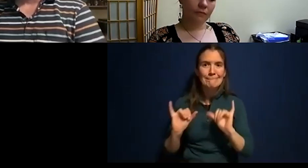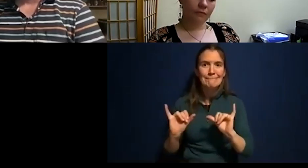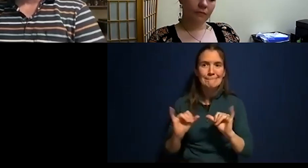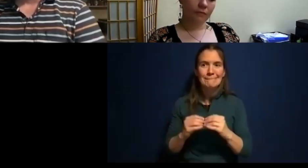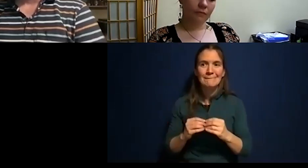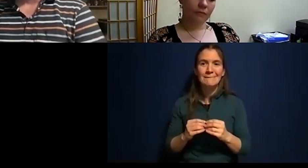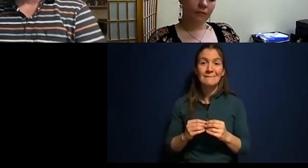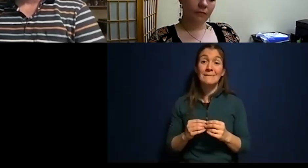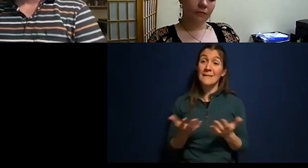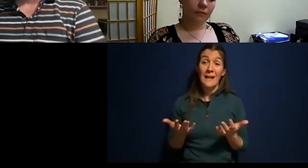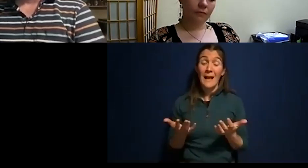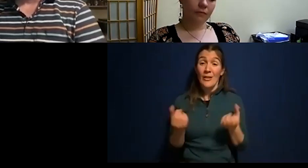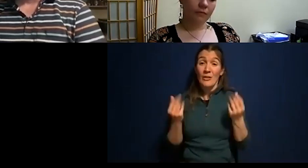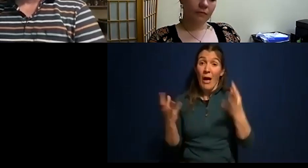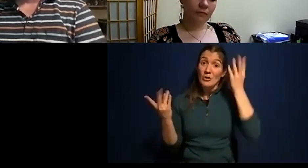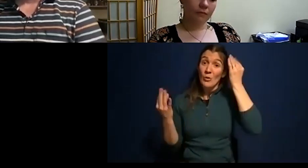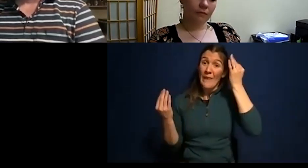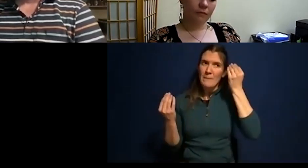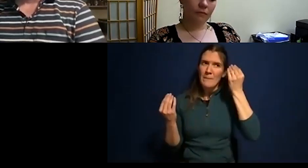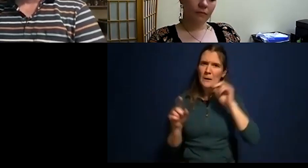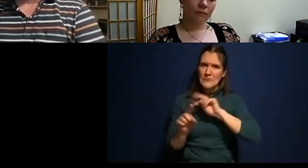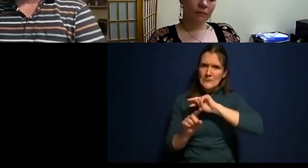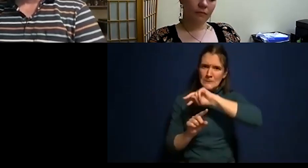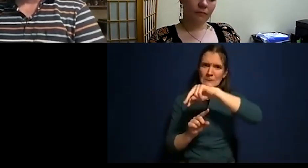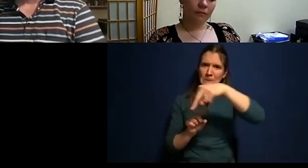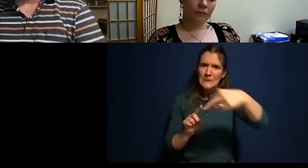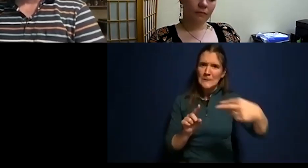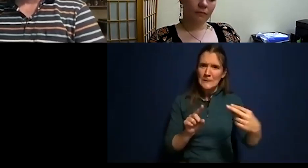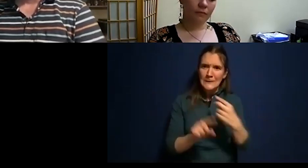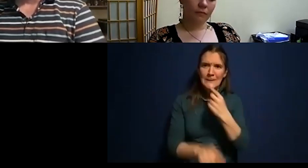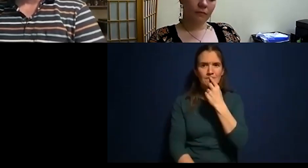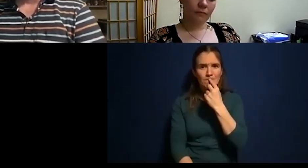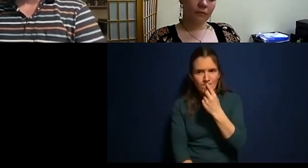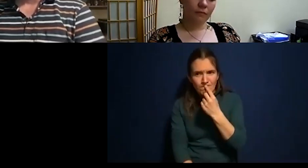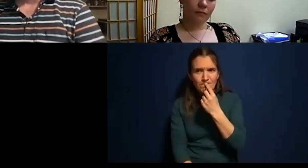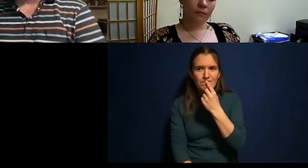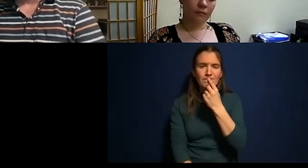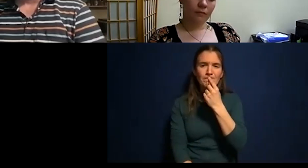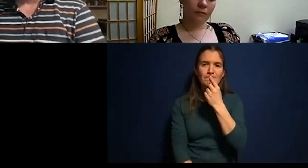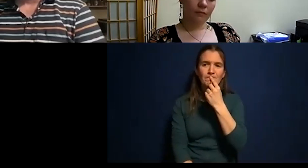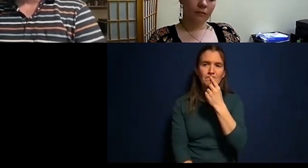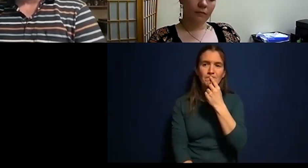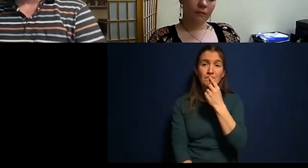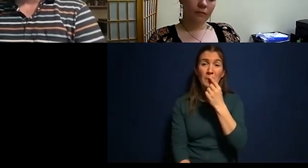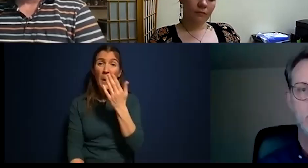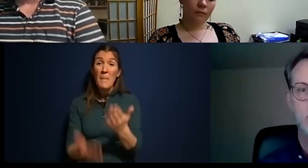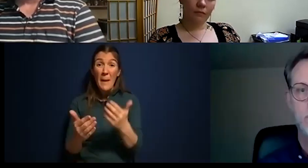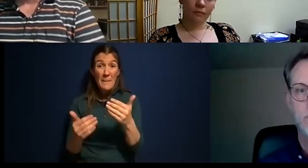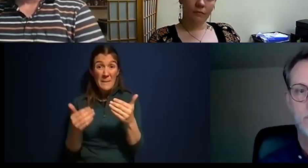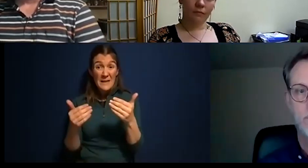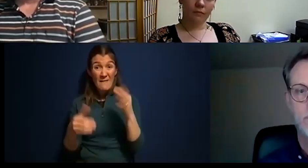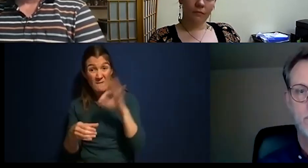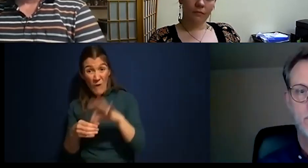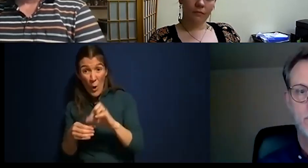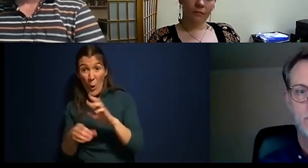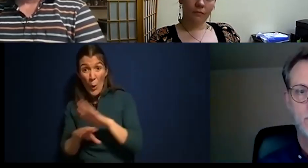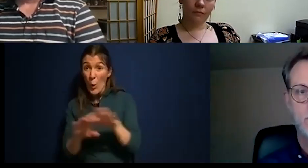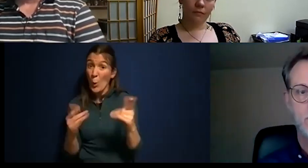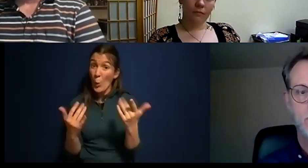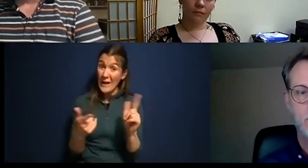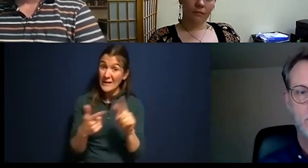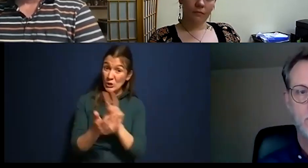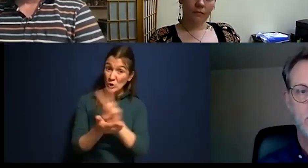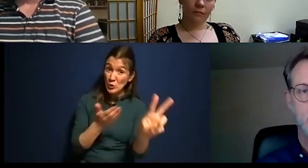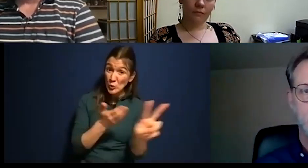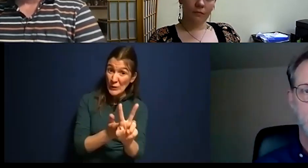know, there's just a lot going on, and I would like to see if we want to vote on this now or we want to wait